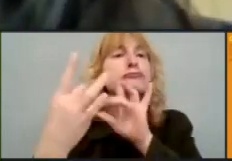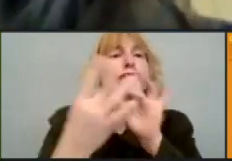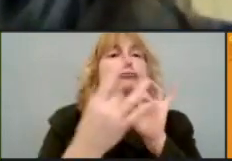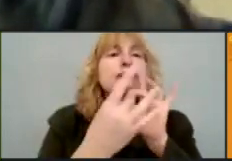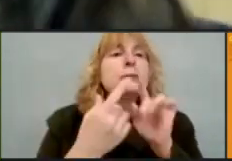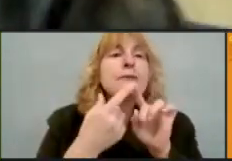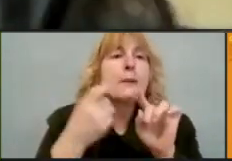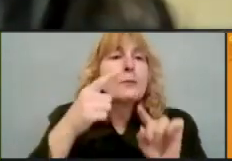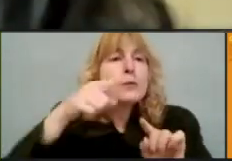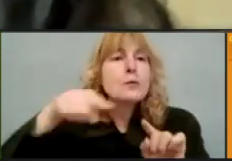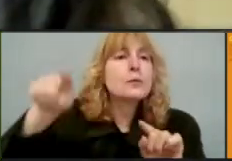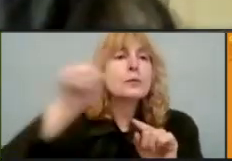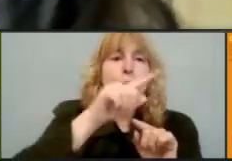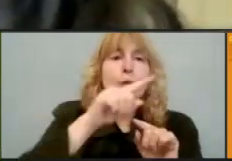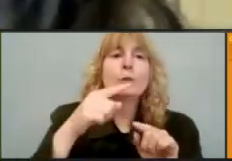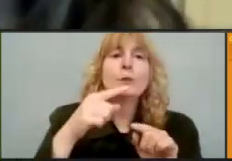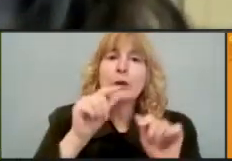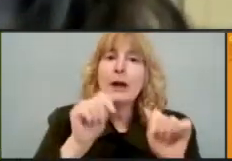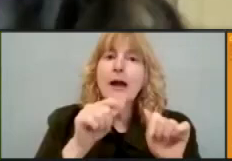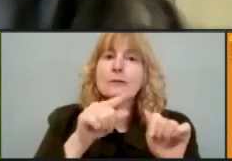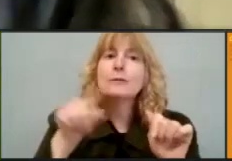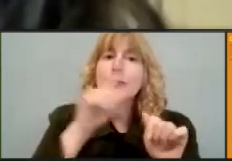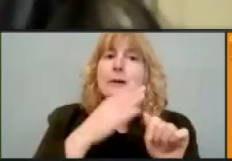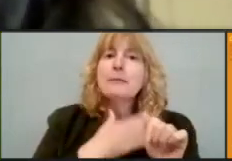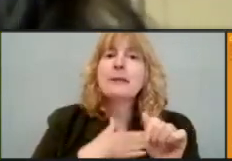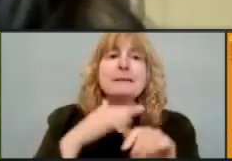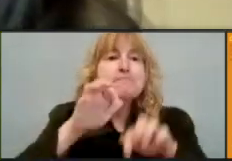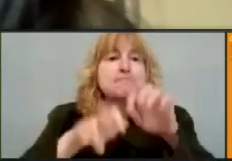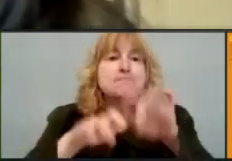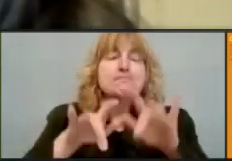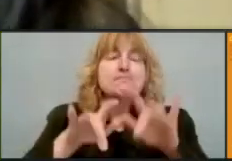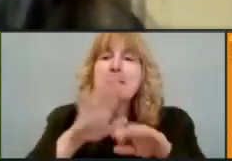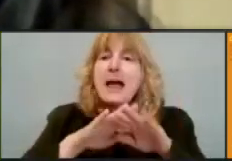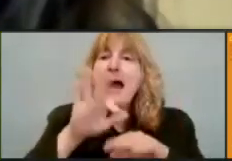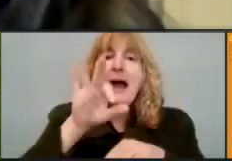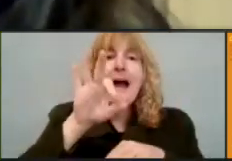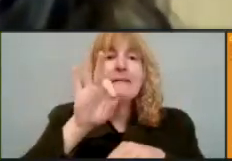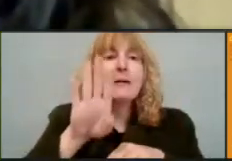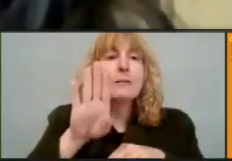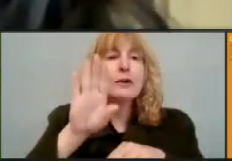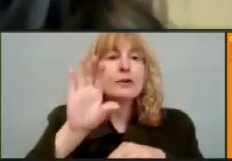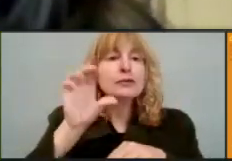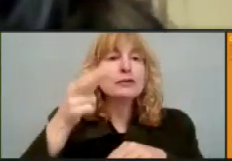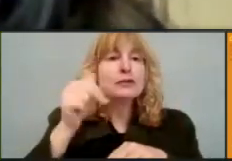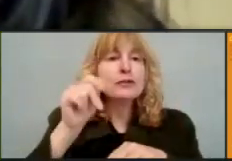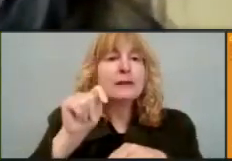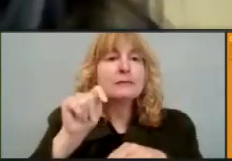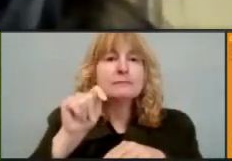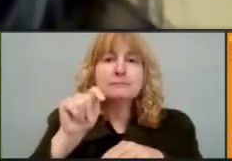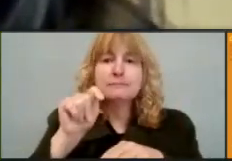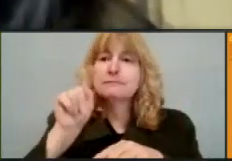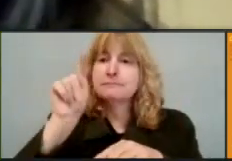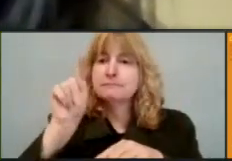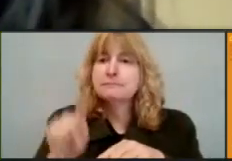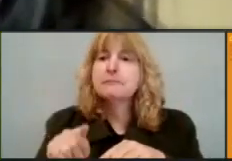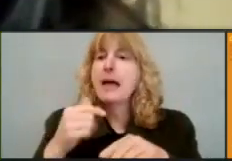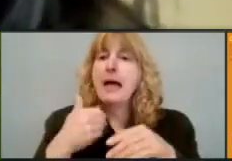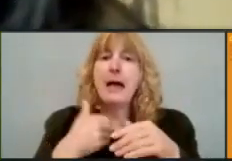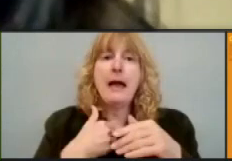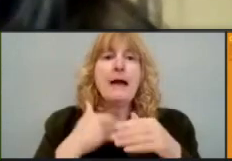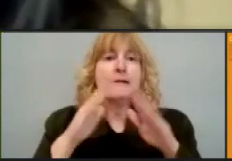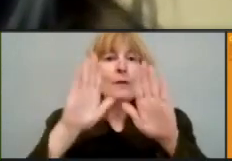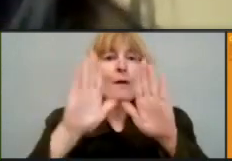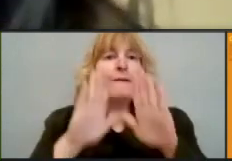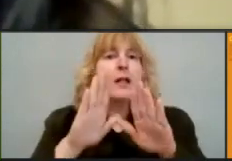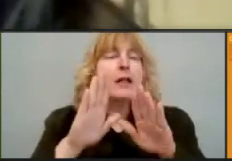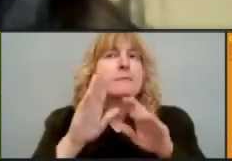could please drop your comments in the Facebook chat, we have some wonderful moderators there waiting